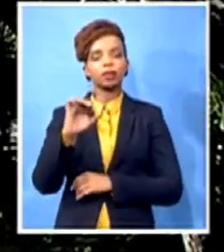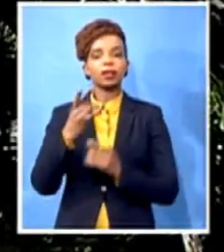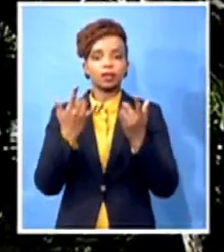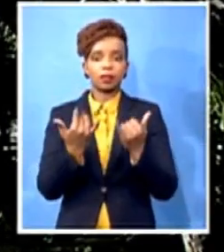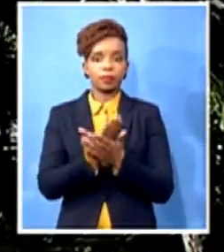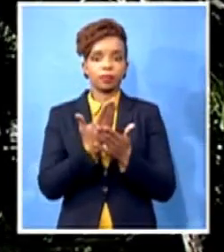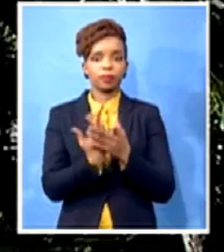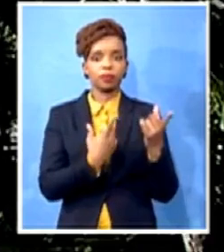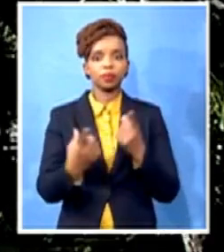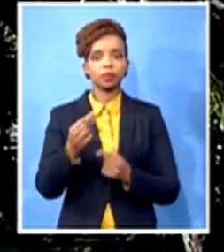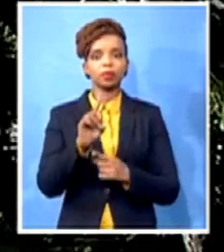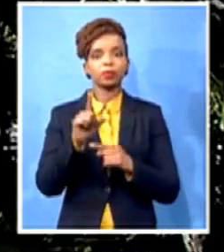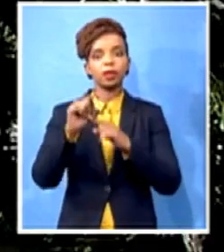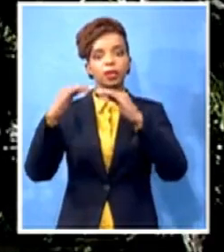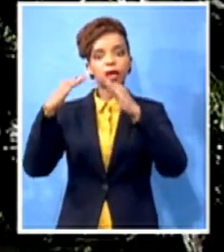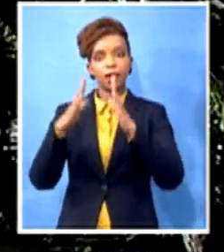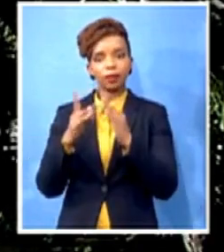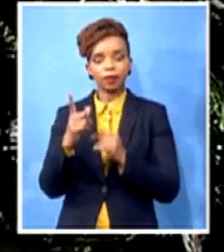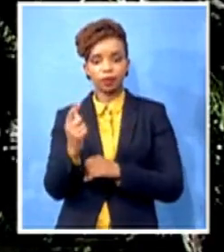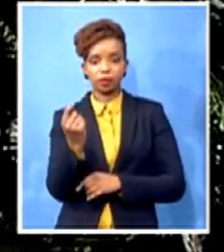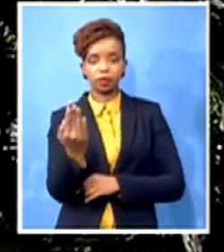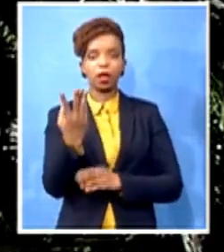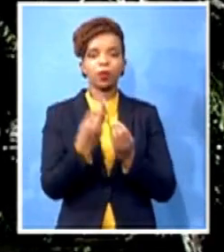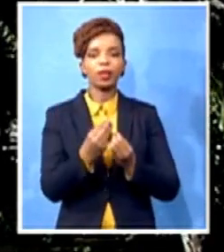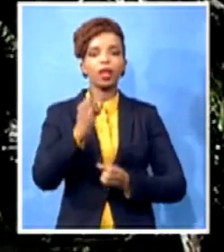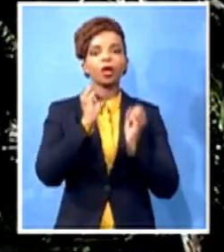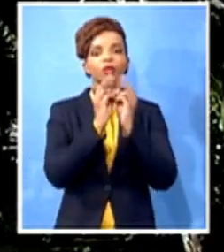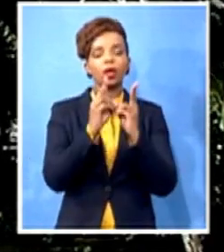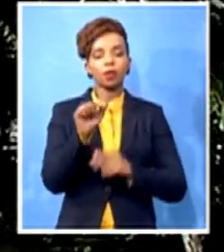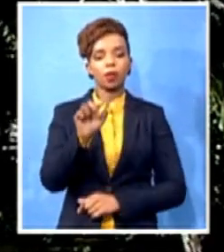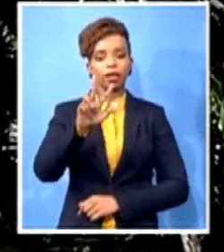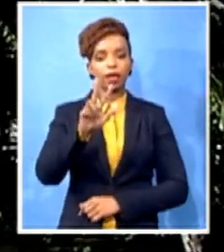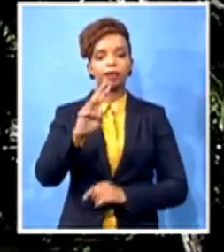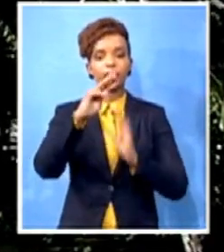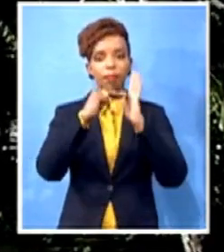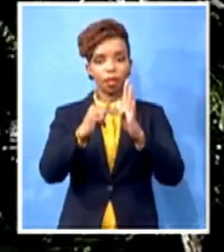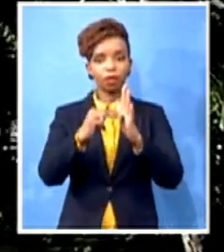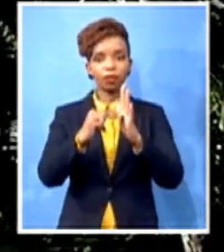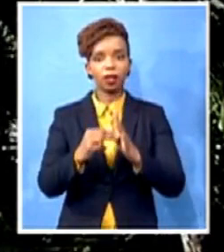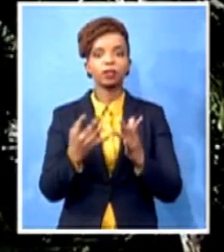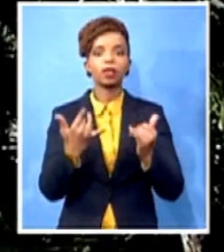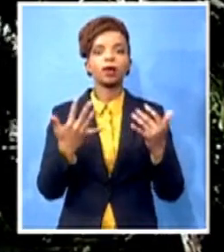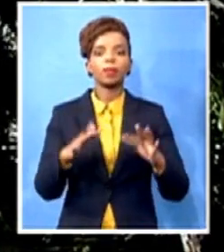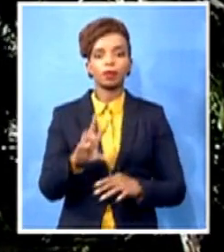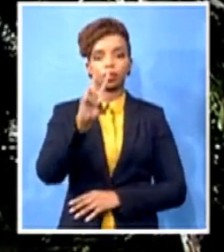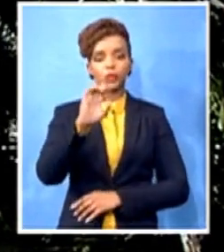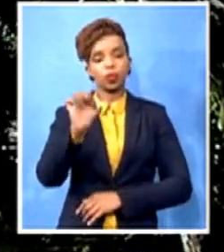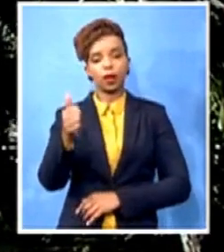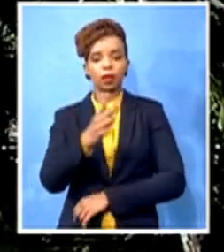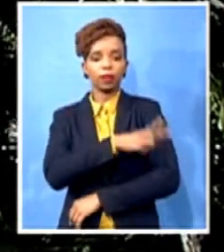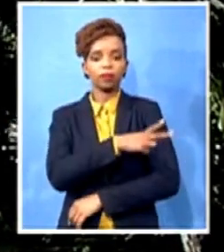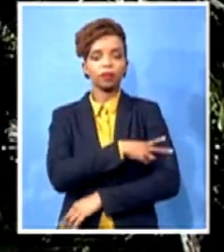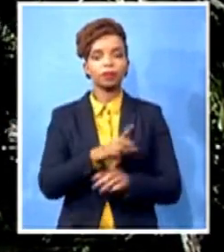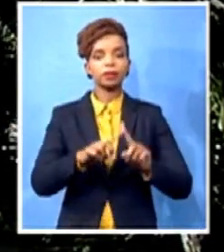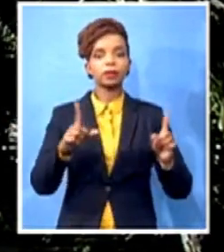12.8 million rand. So they were arrested with two other officials who have not been named as yet. They did get a bail of 20,000 rand. Now,